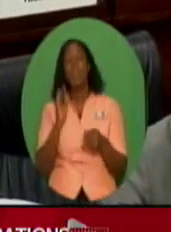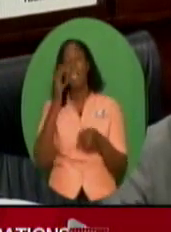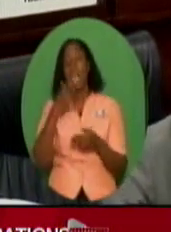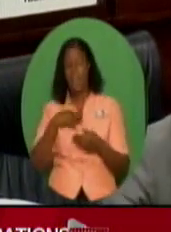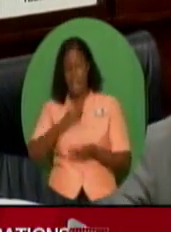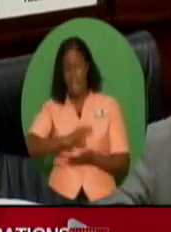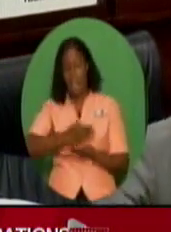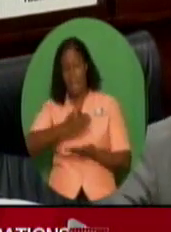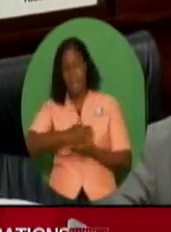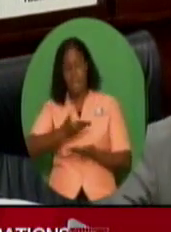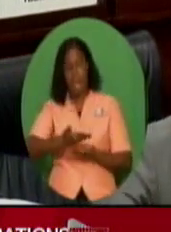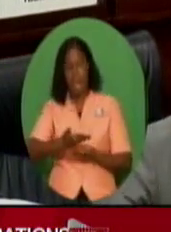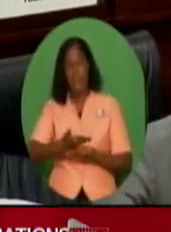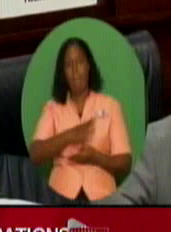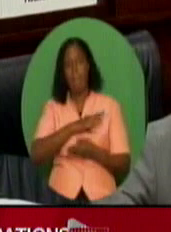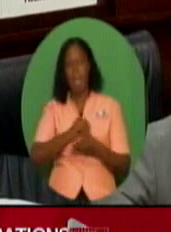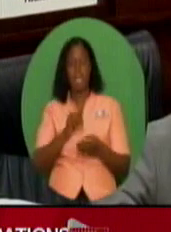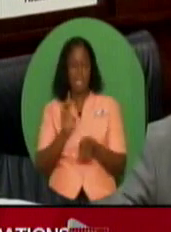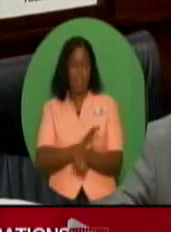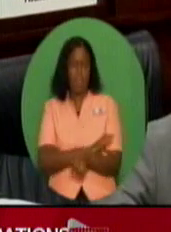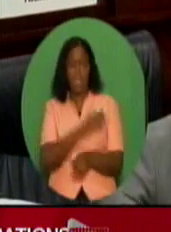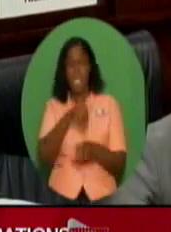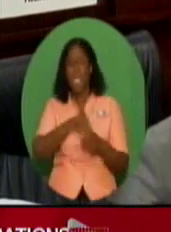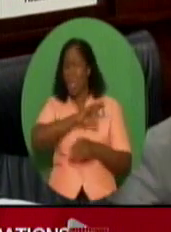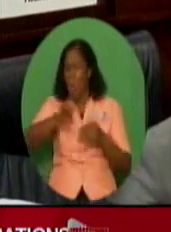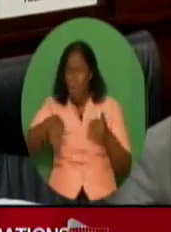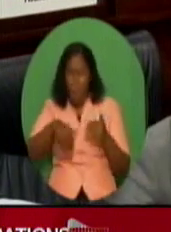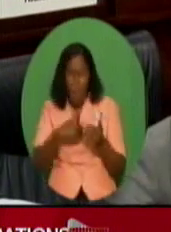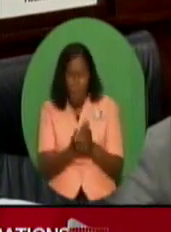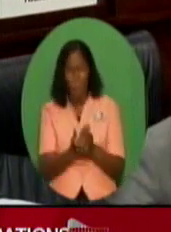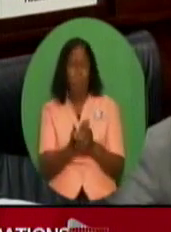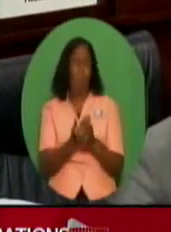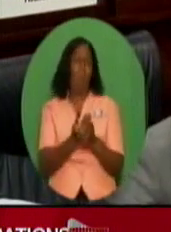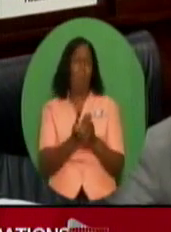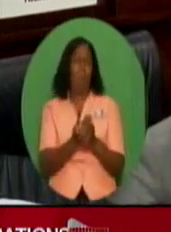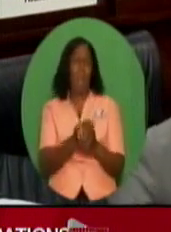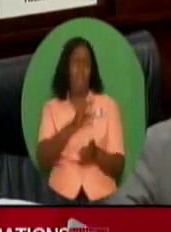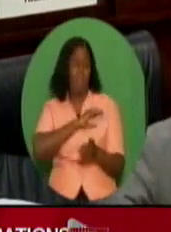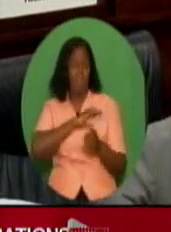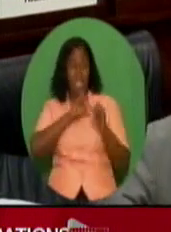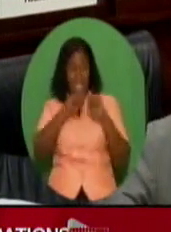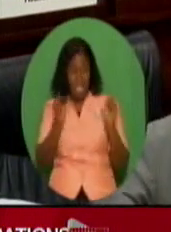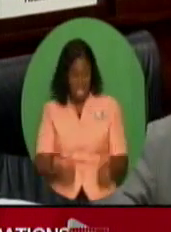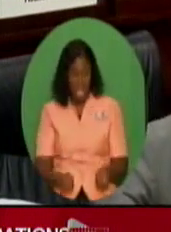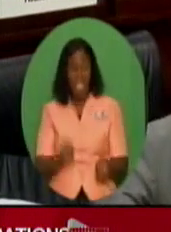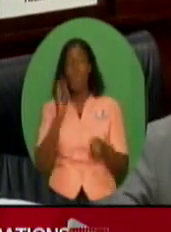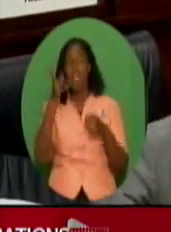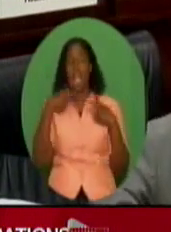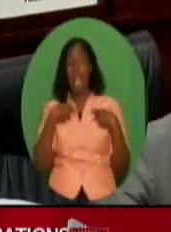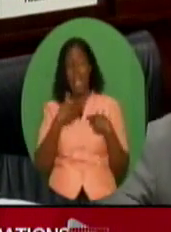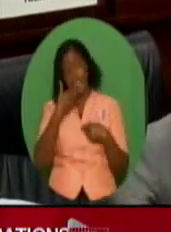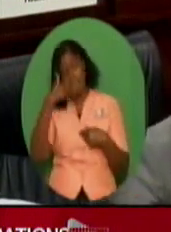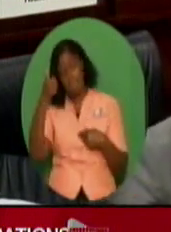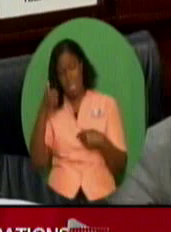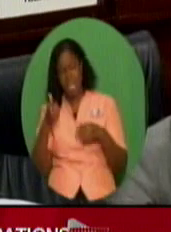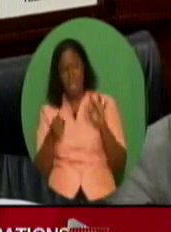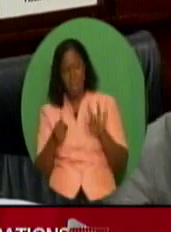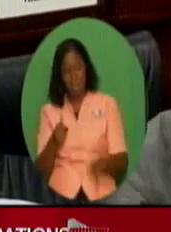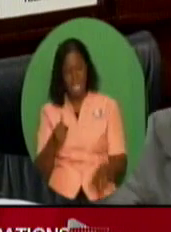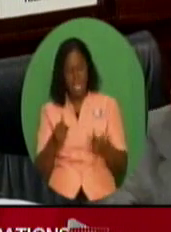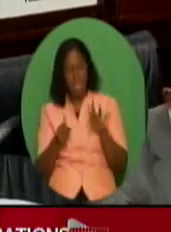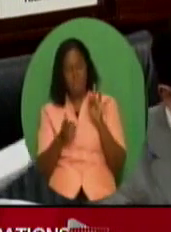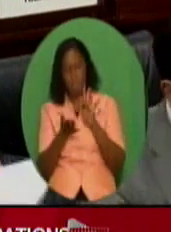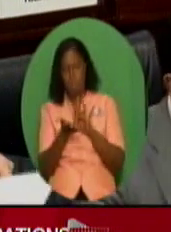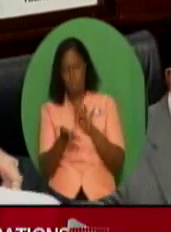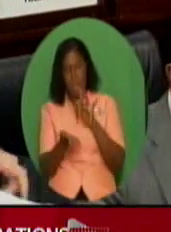computerization of all police stations, an enhanced national fingerprint data system, and modernization of the firearm